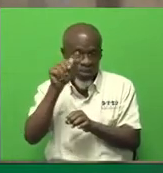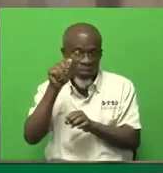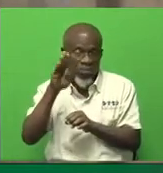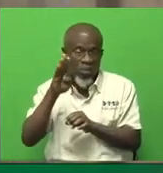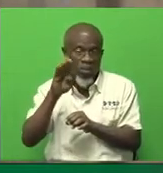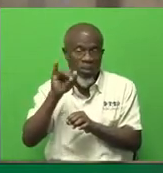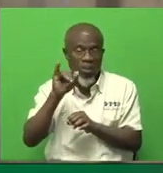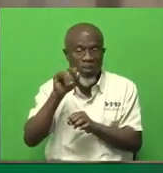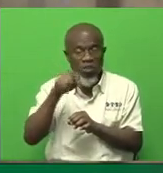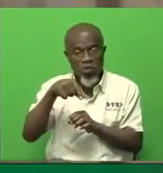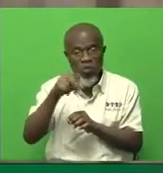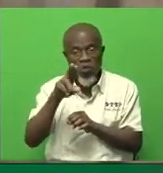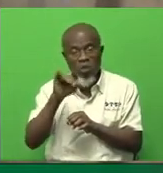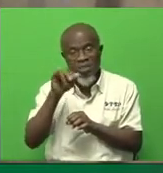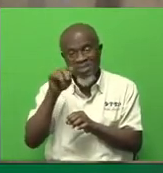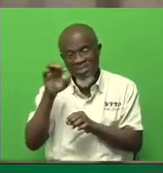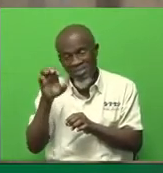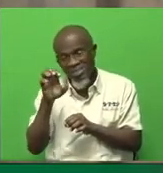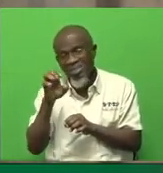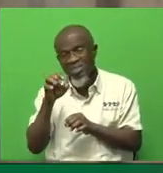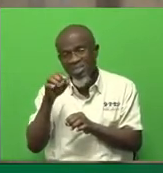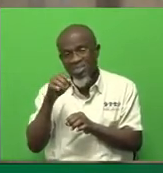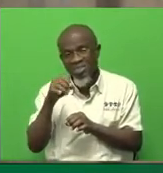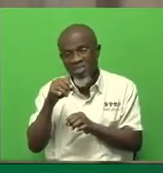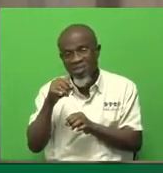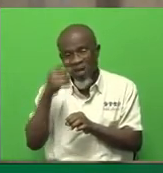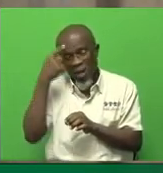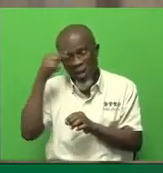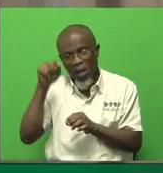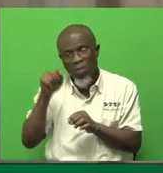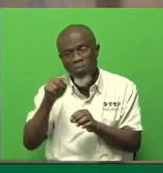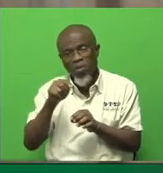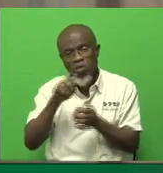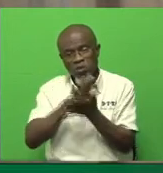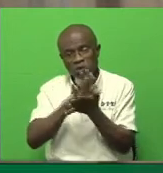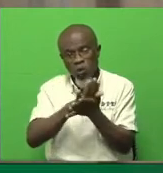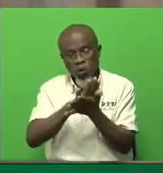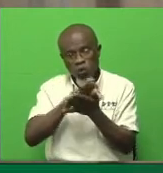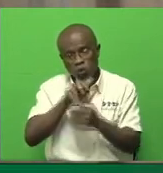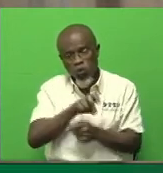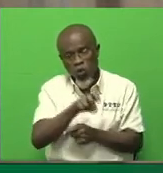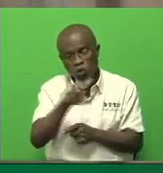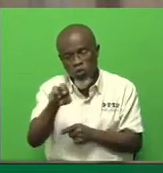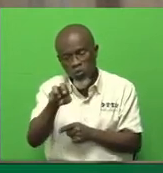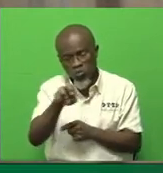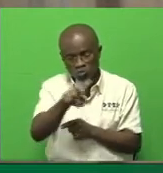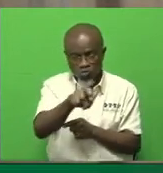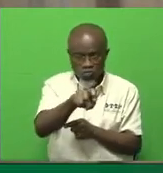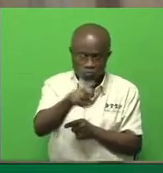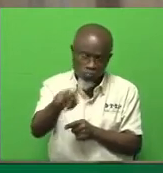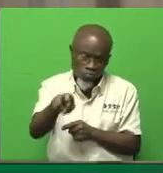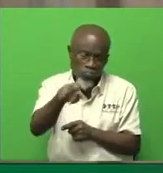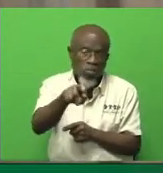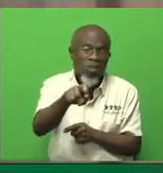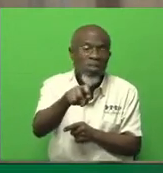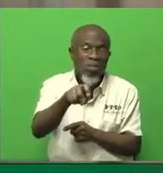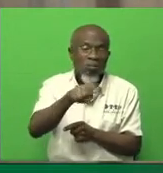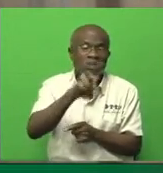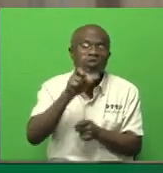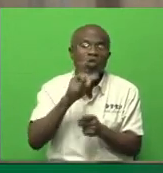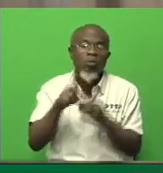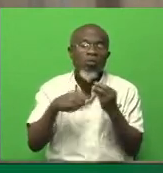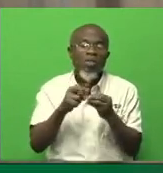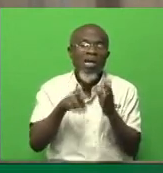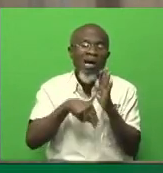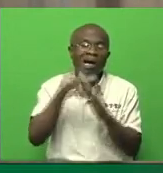transportation services when we talk about the high cost of back to school for parents when I